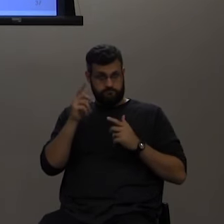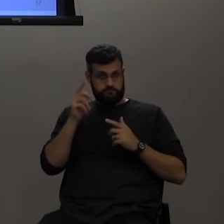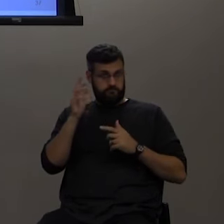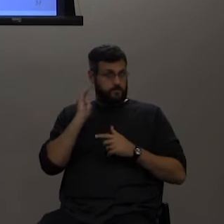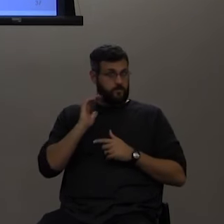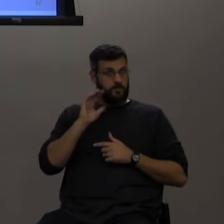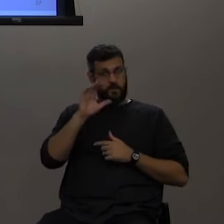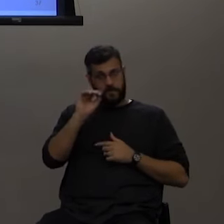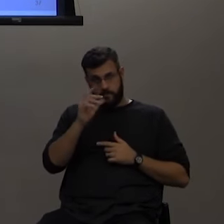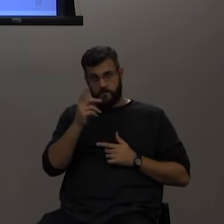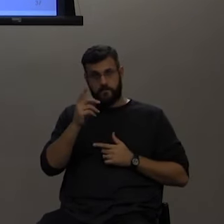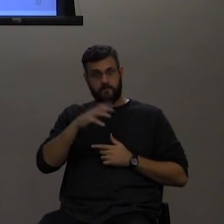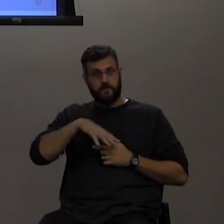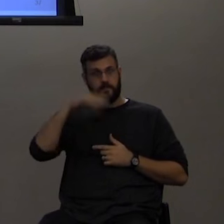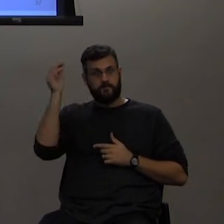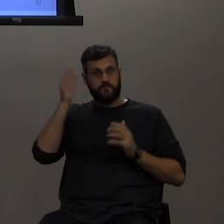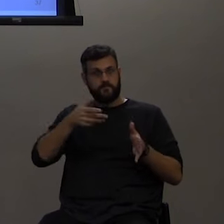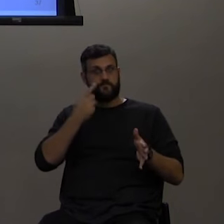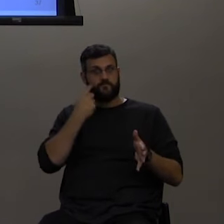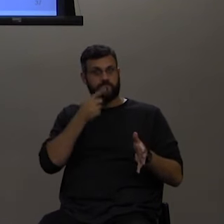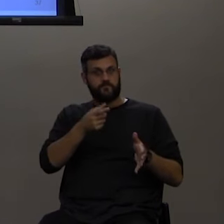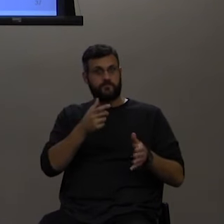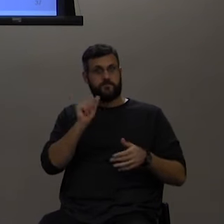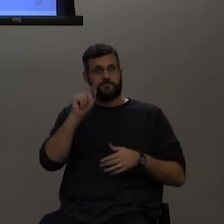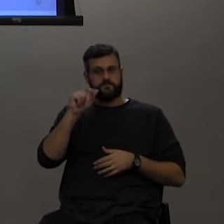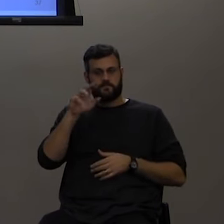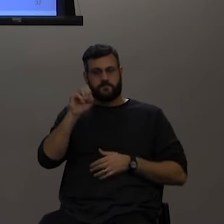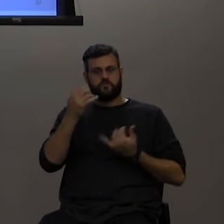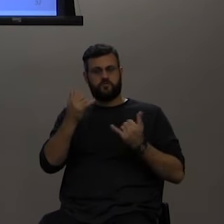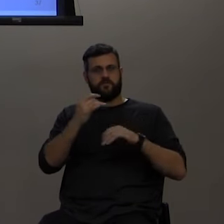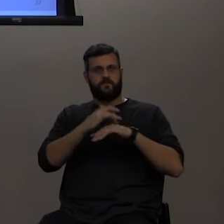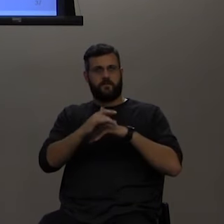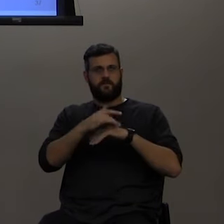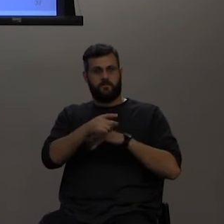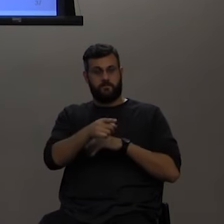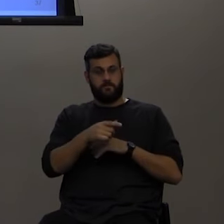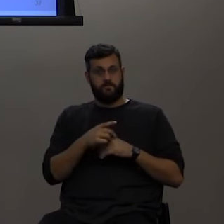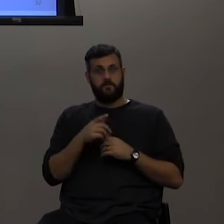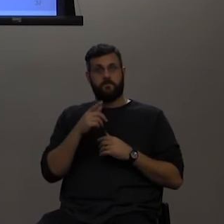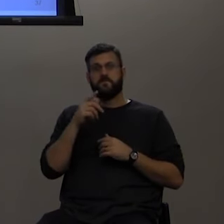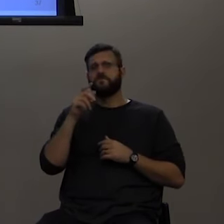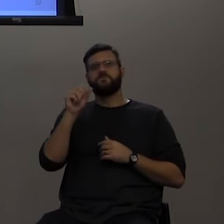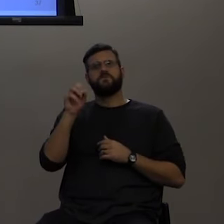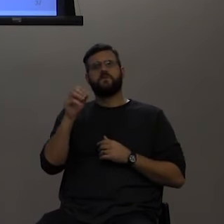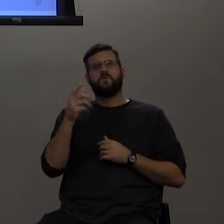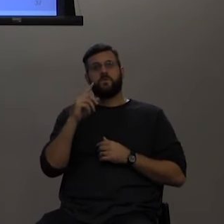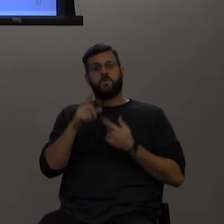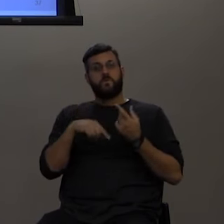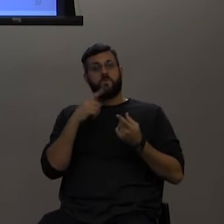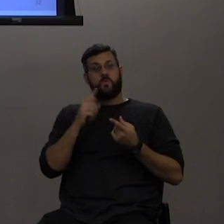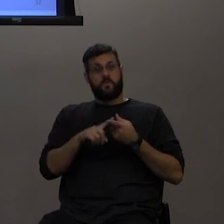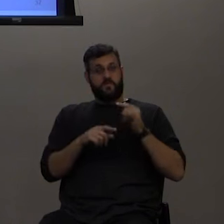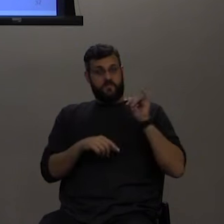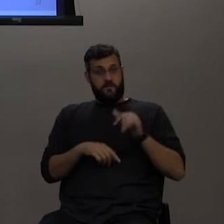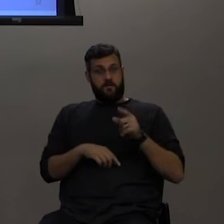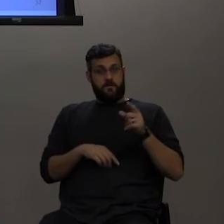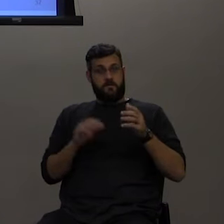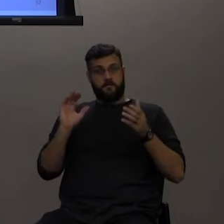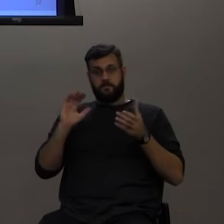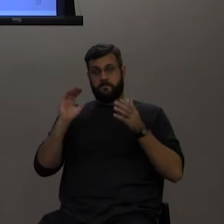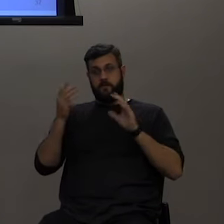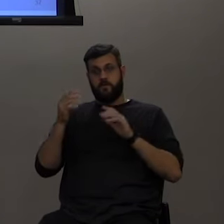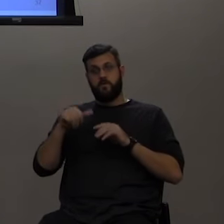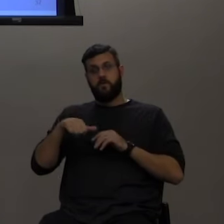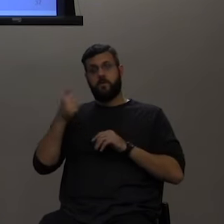been recently vacated, space that's currently available. And so when that's compared a little bit to